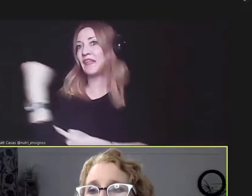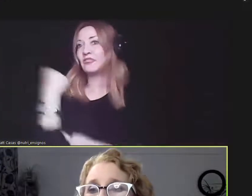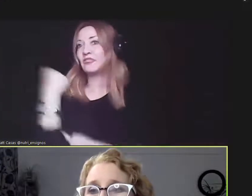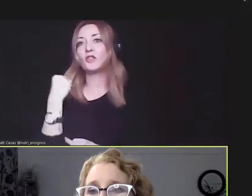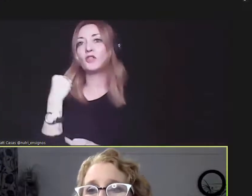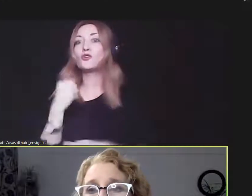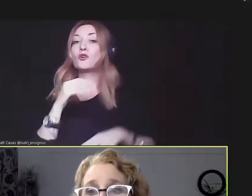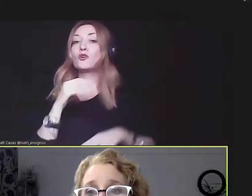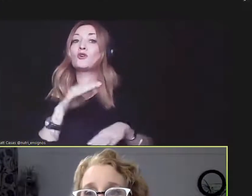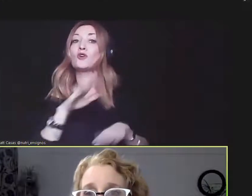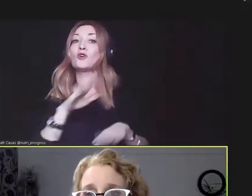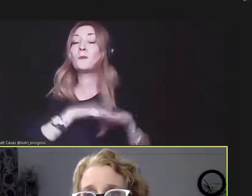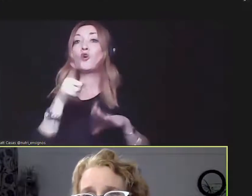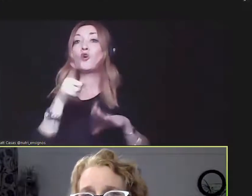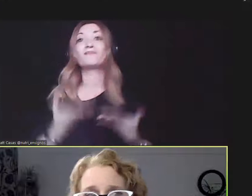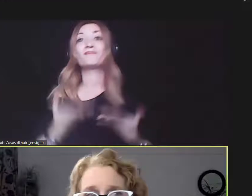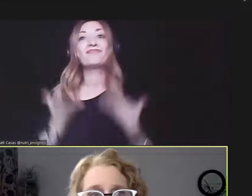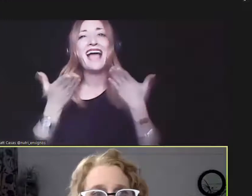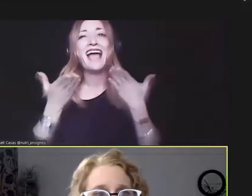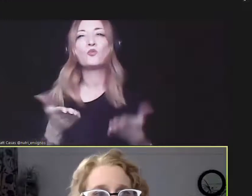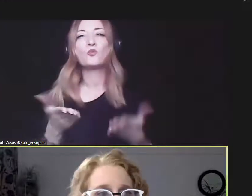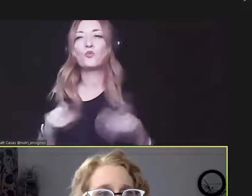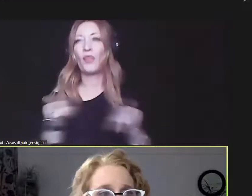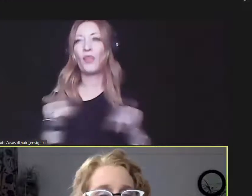irritation in the bowel system.